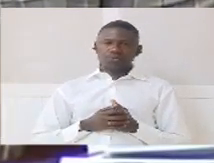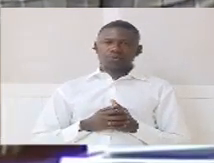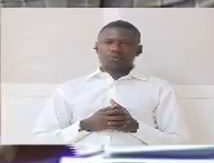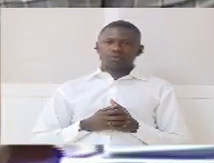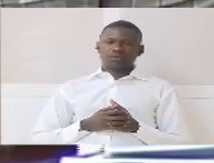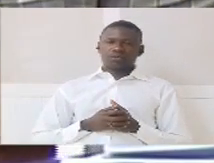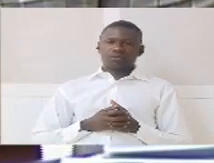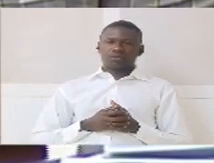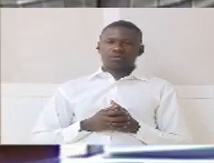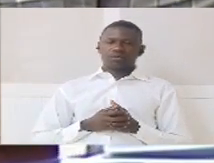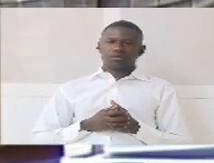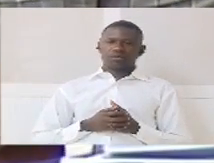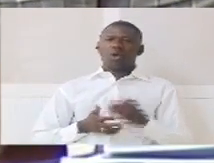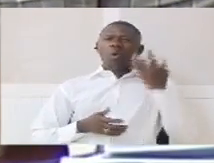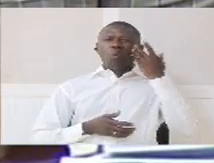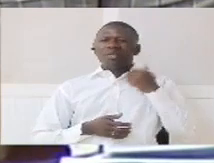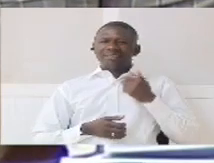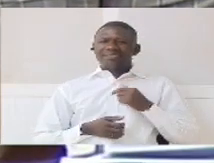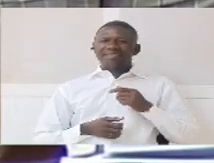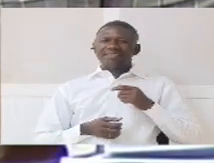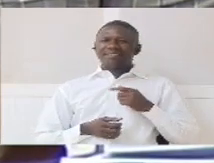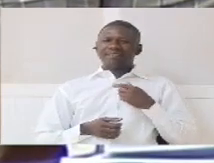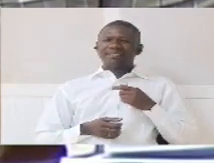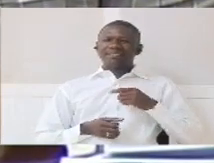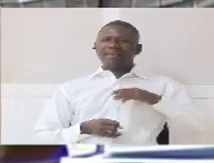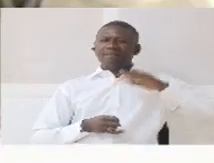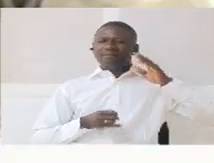When is the latest period